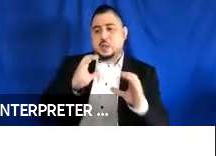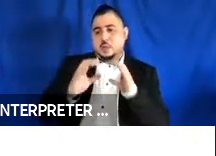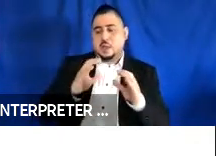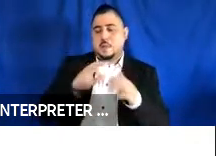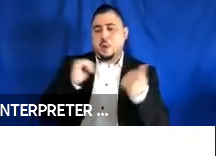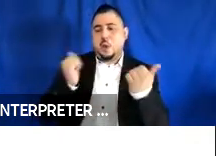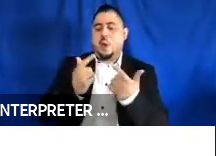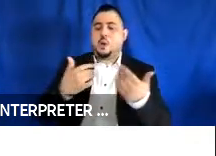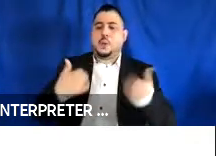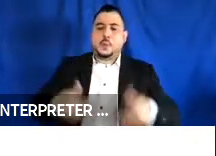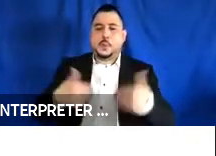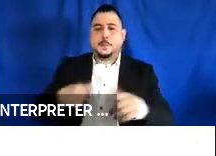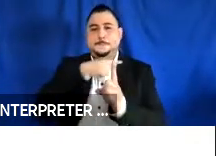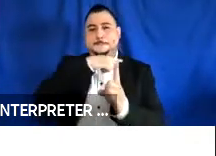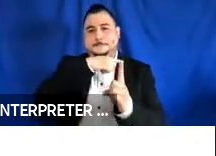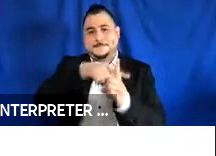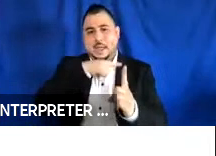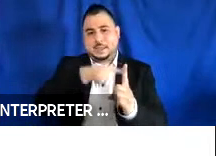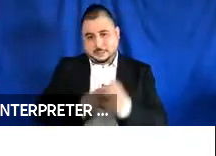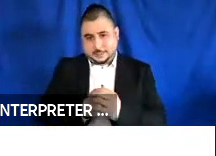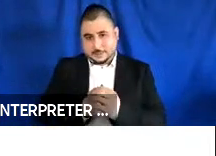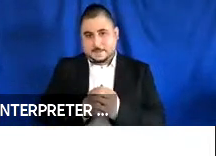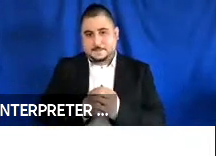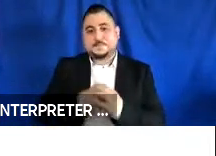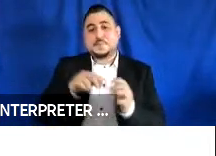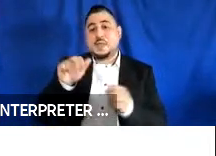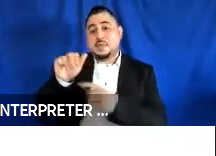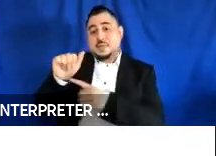was overwhelmingly positive. Regarding the